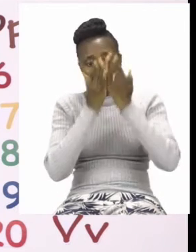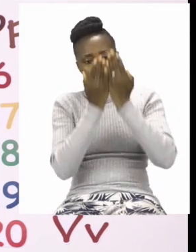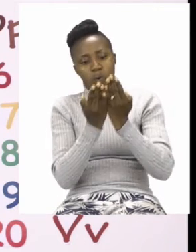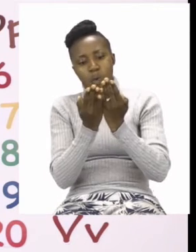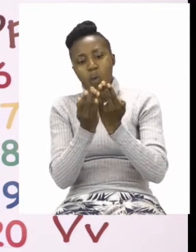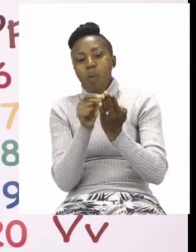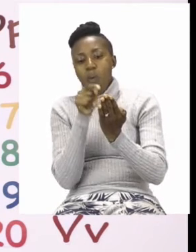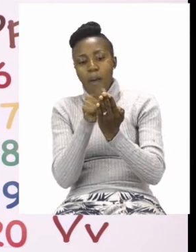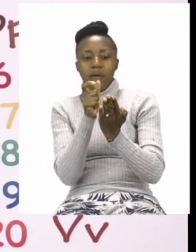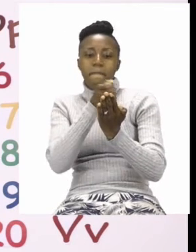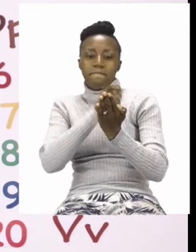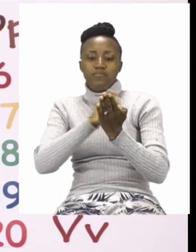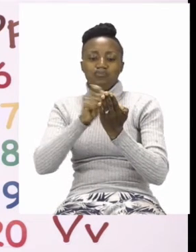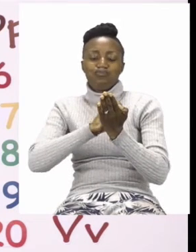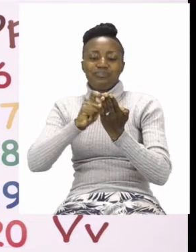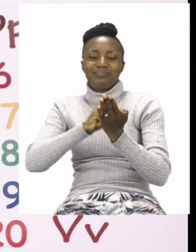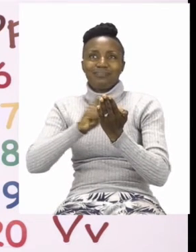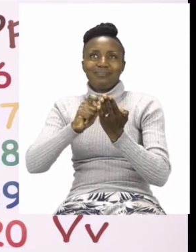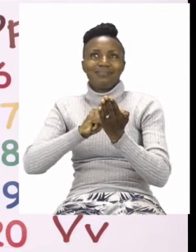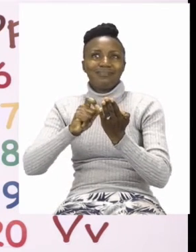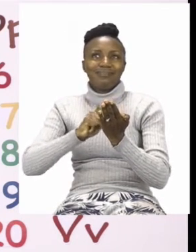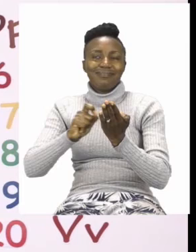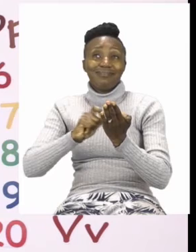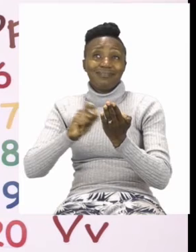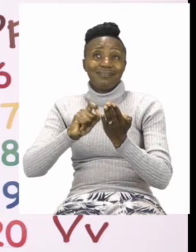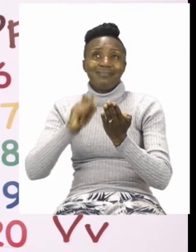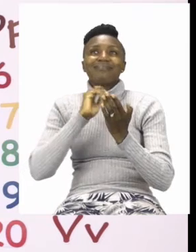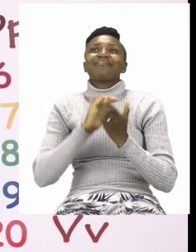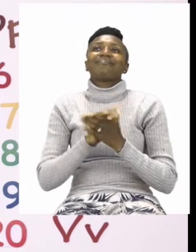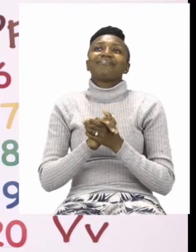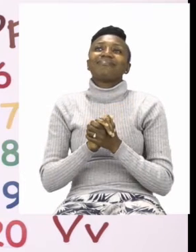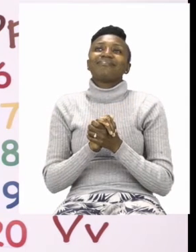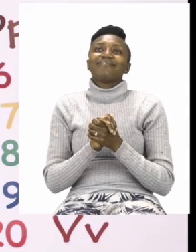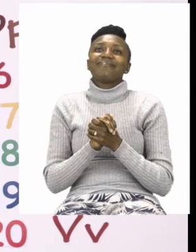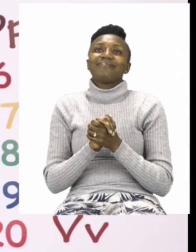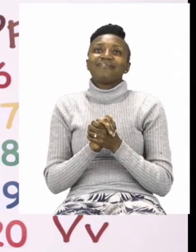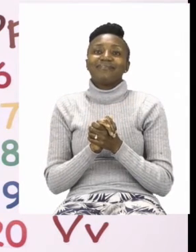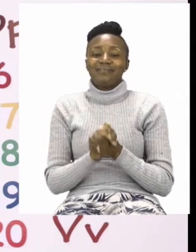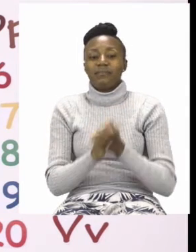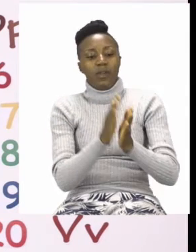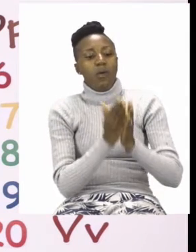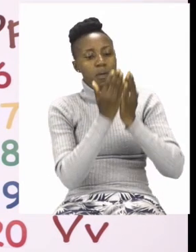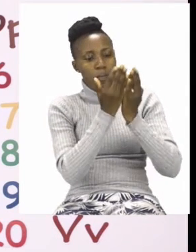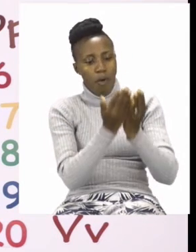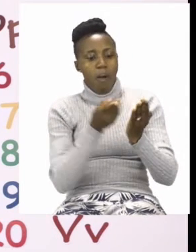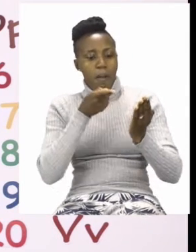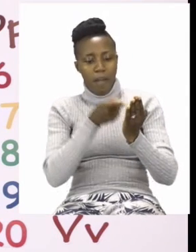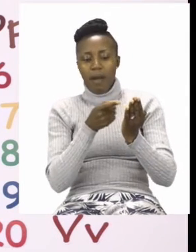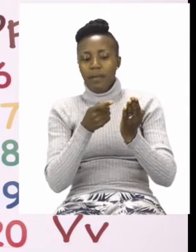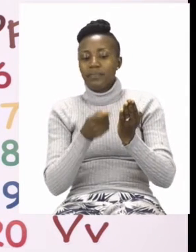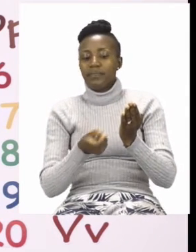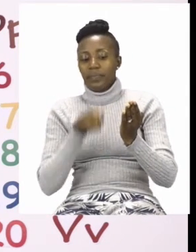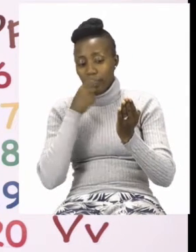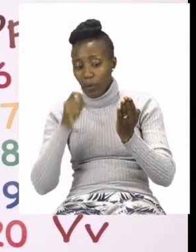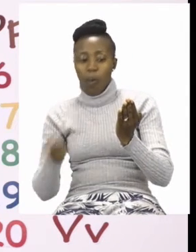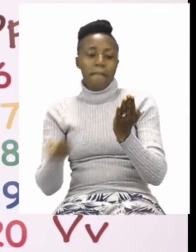a book. So whenever you have important schoolwork to do, you take out your book, you open your book,